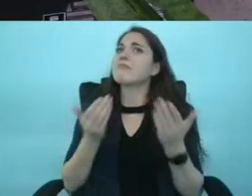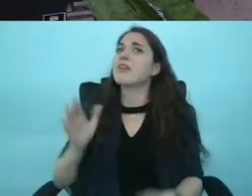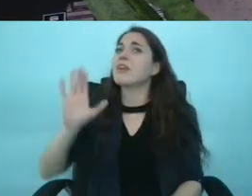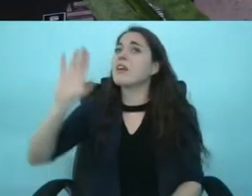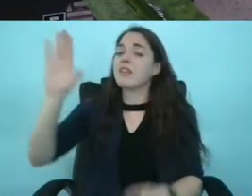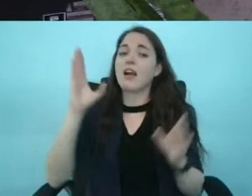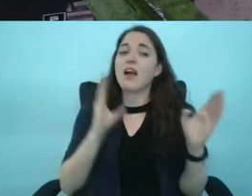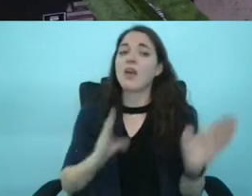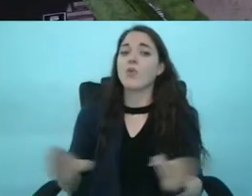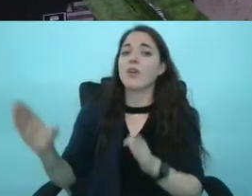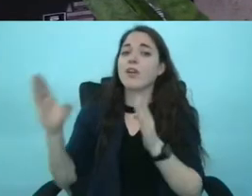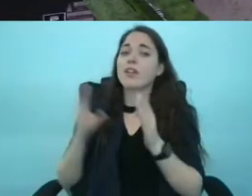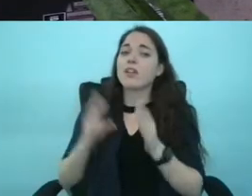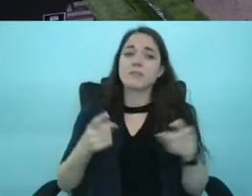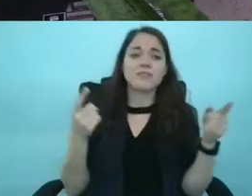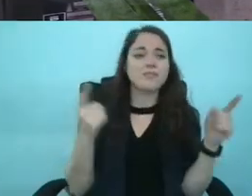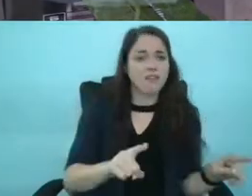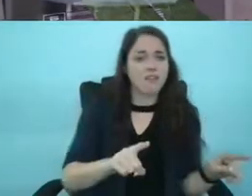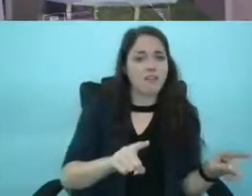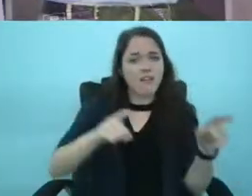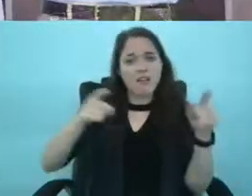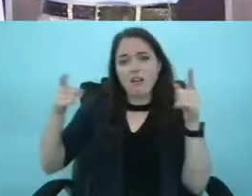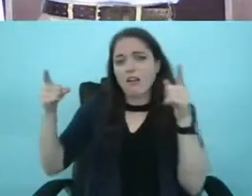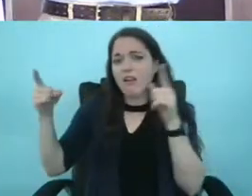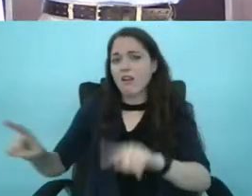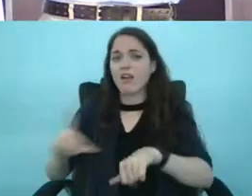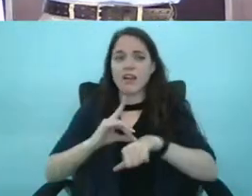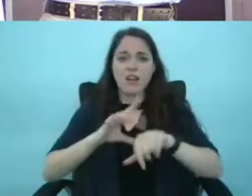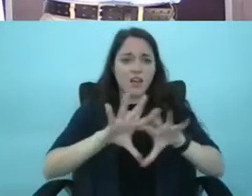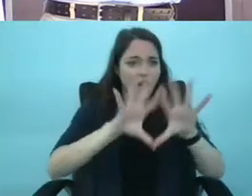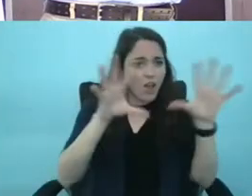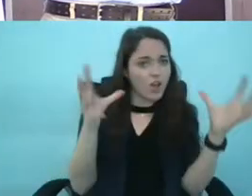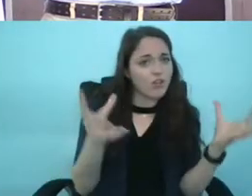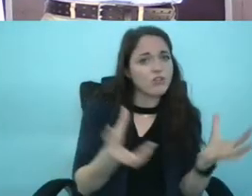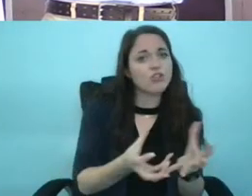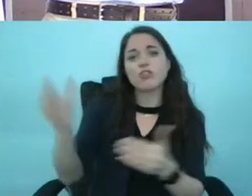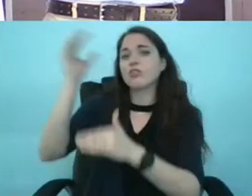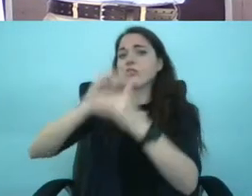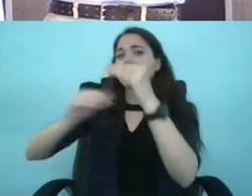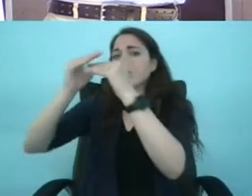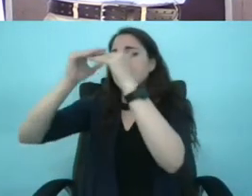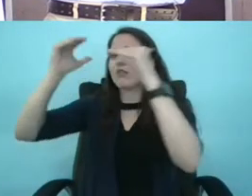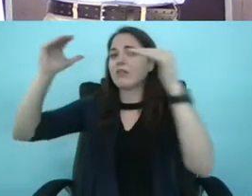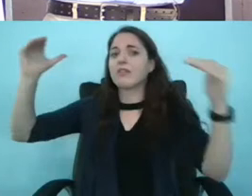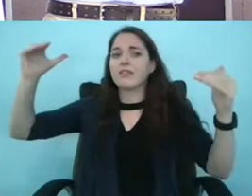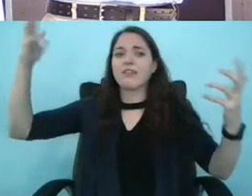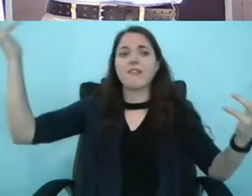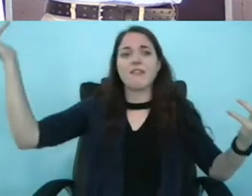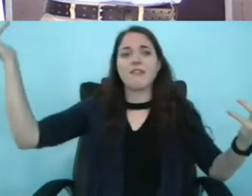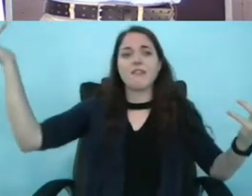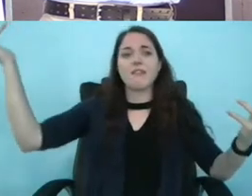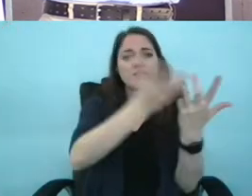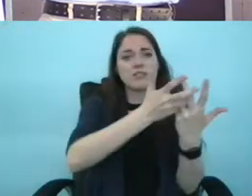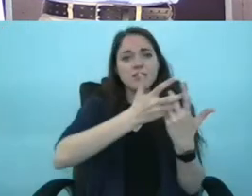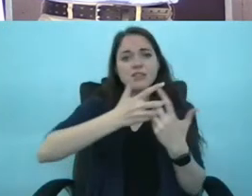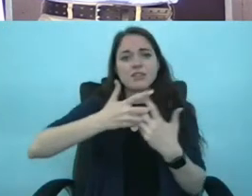come, thy will be done on earth as